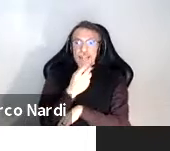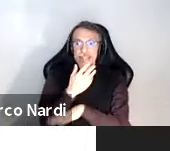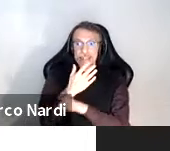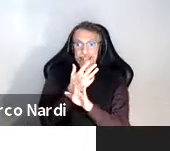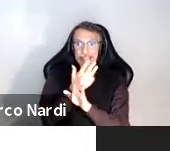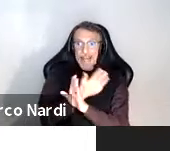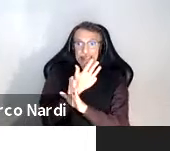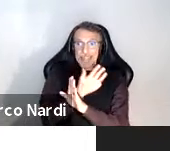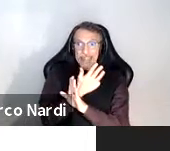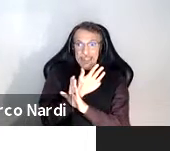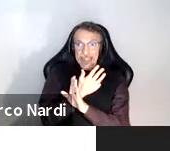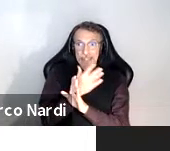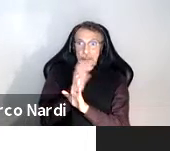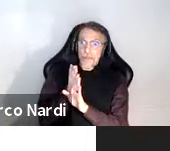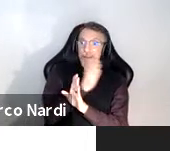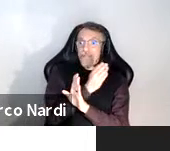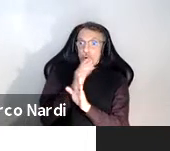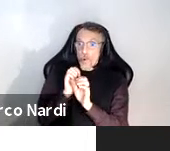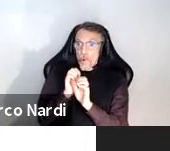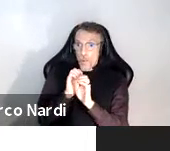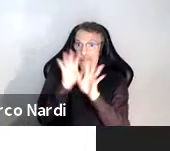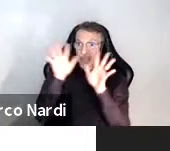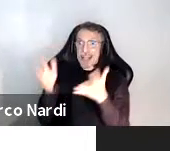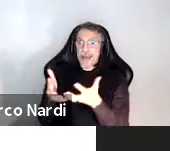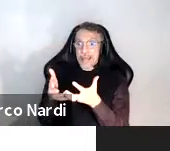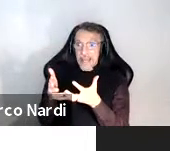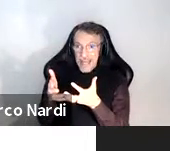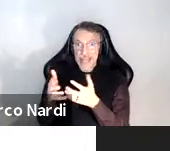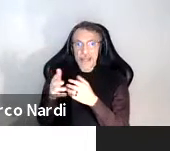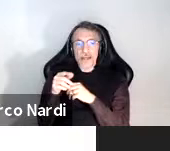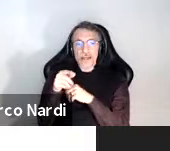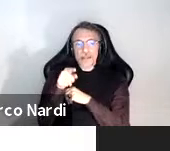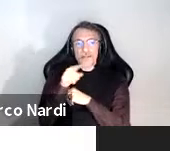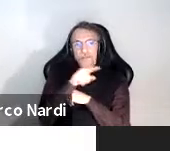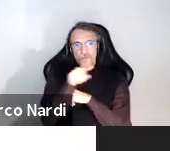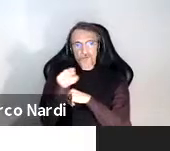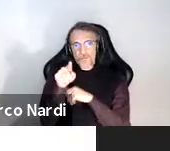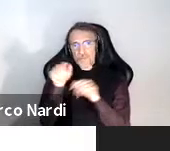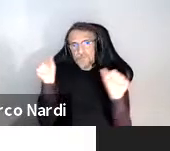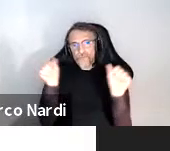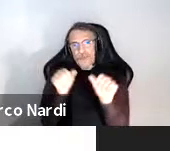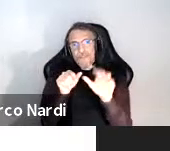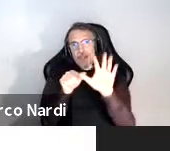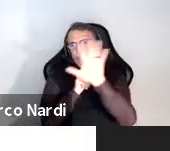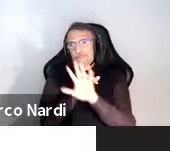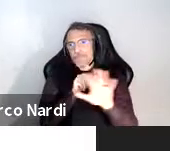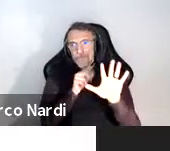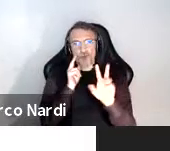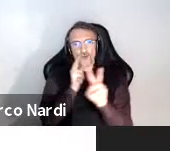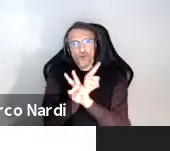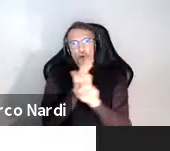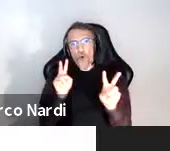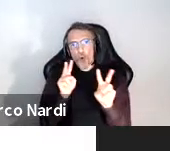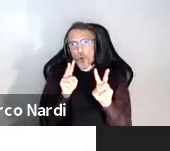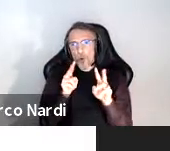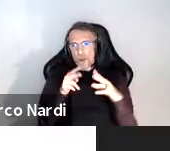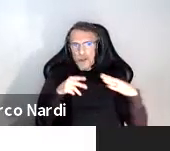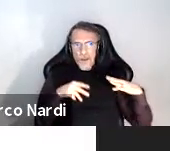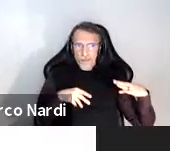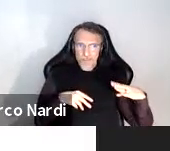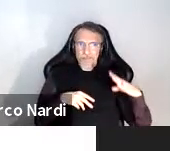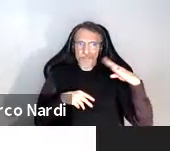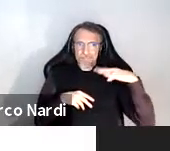the pandemic. And this graph just briefly, this shows the growth rate of